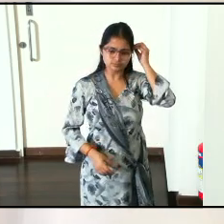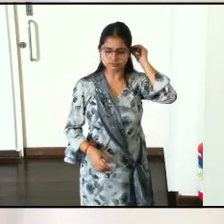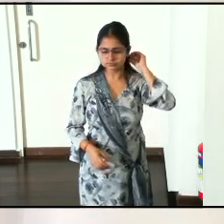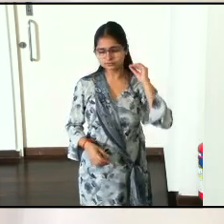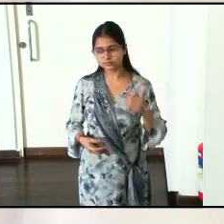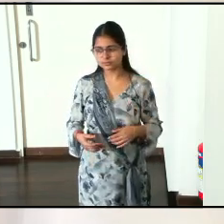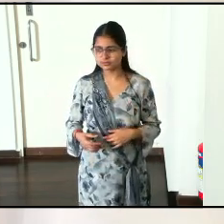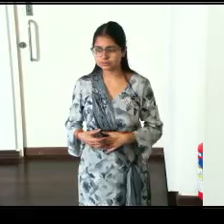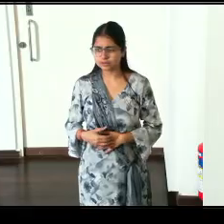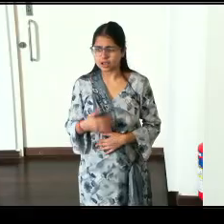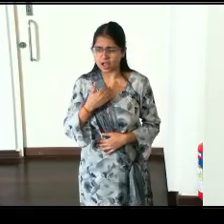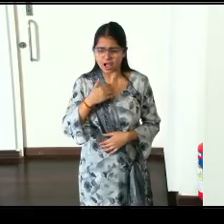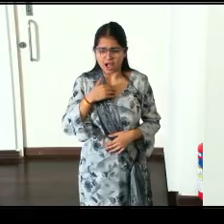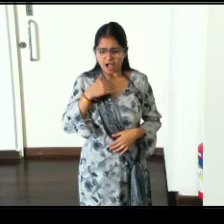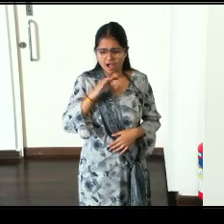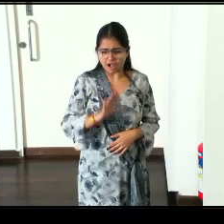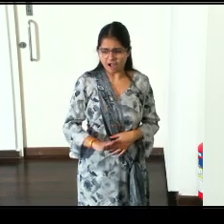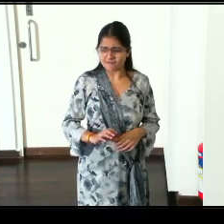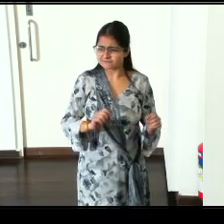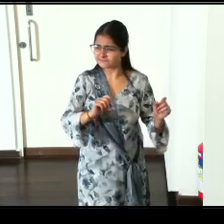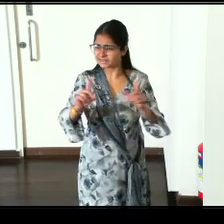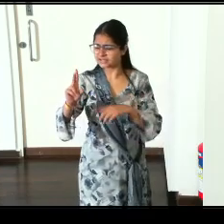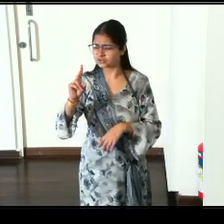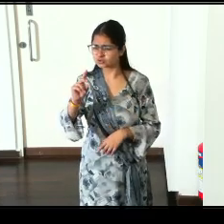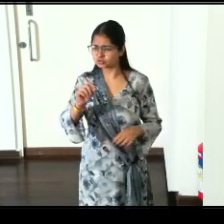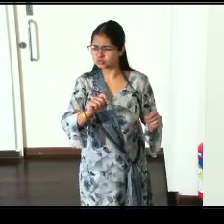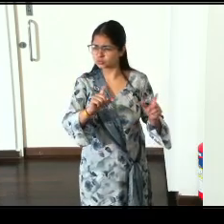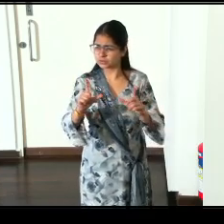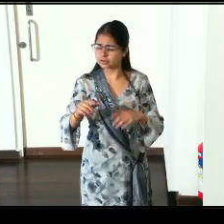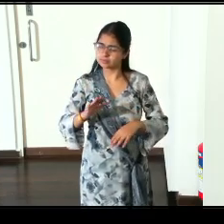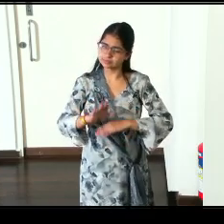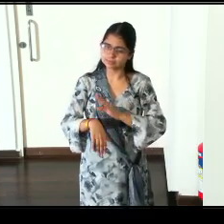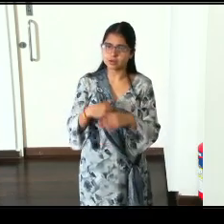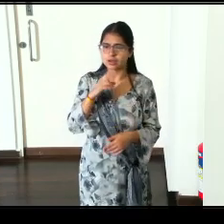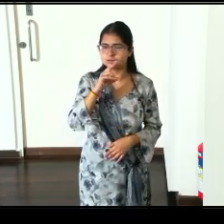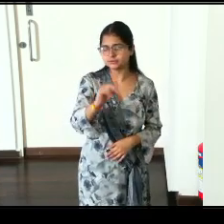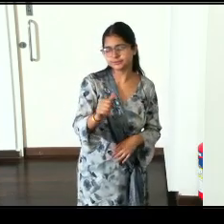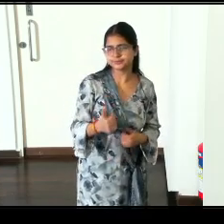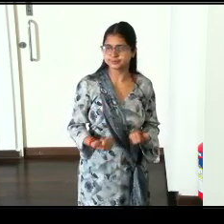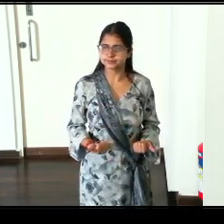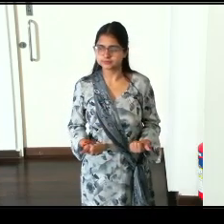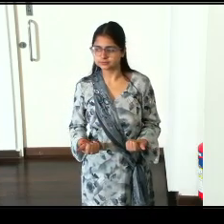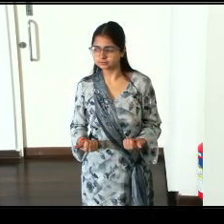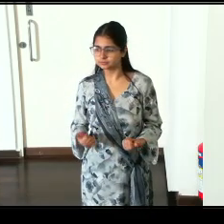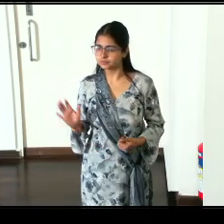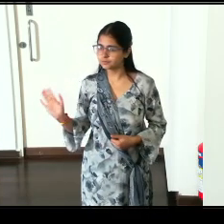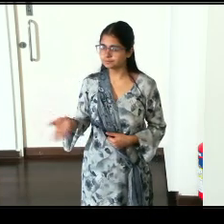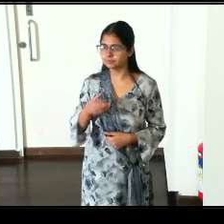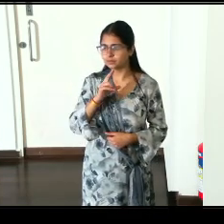Can we have this and the next two, and then I will speak to all of them.